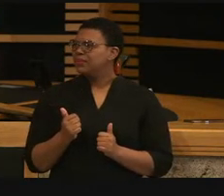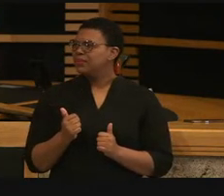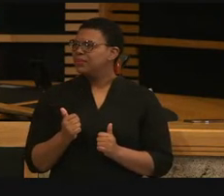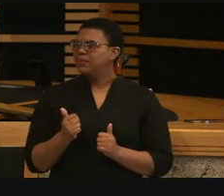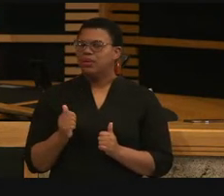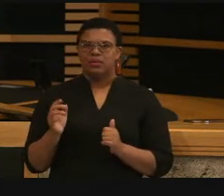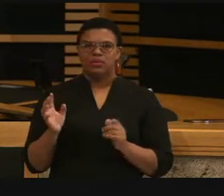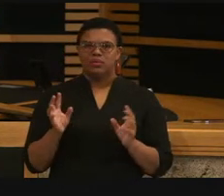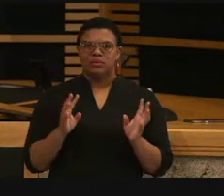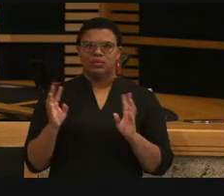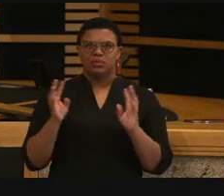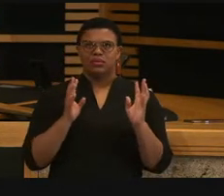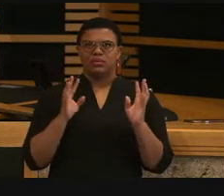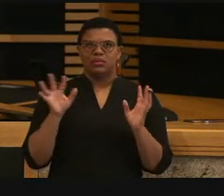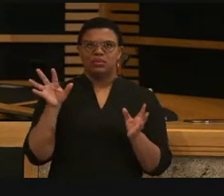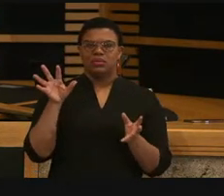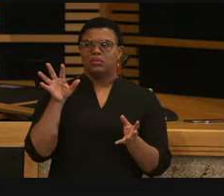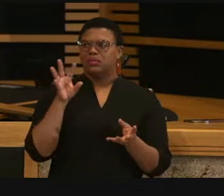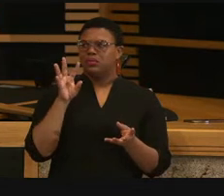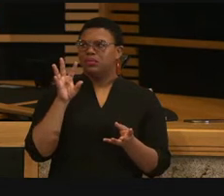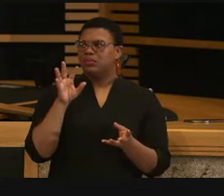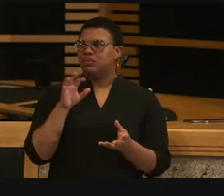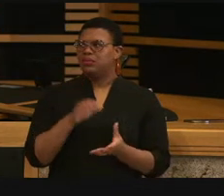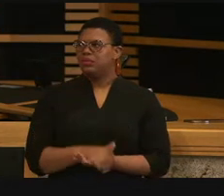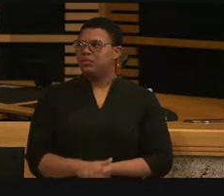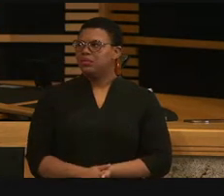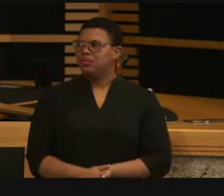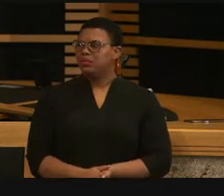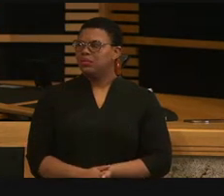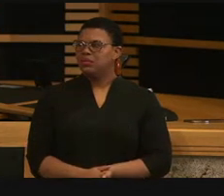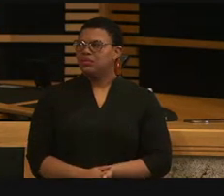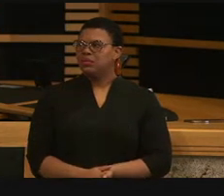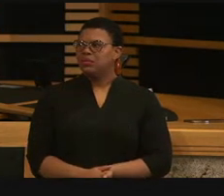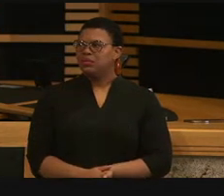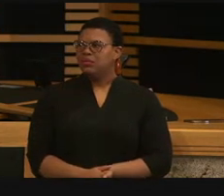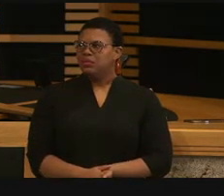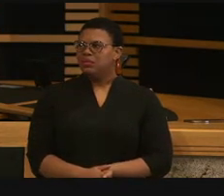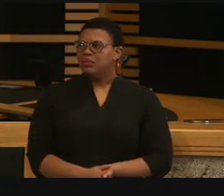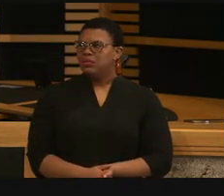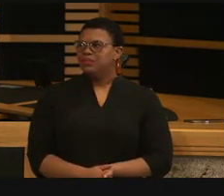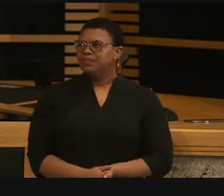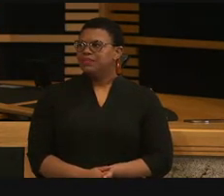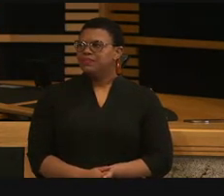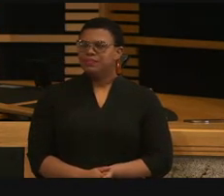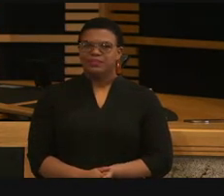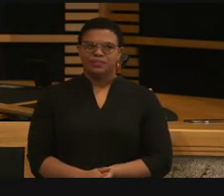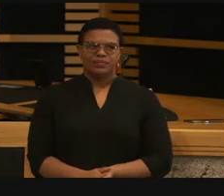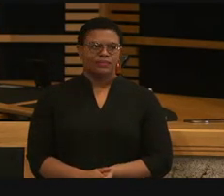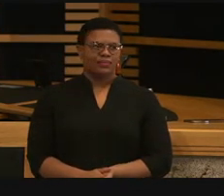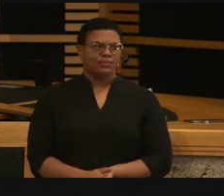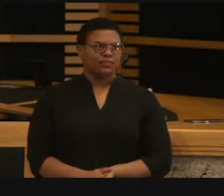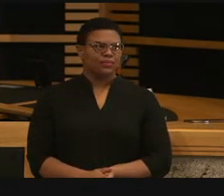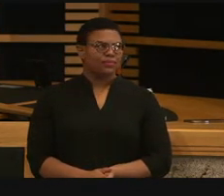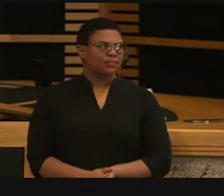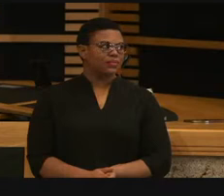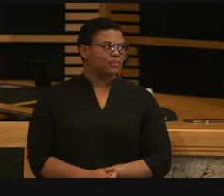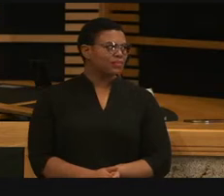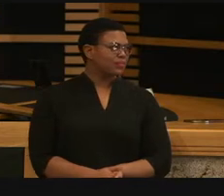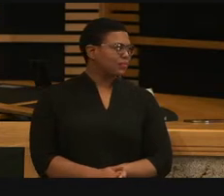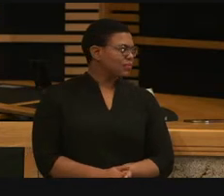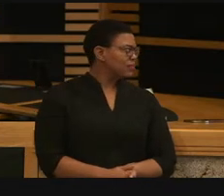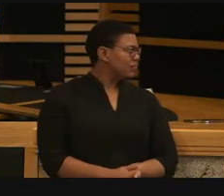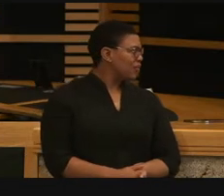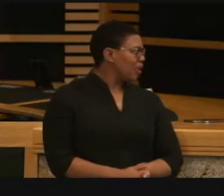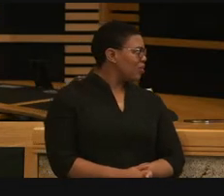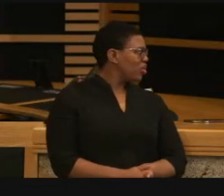climate change, including more frequent and intense extreme weather events like the flash flood that were reportedly